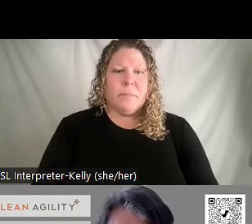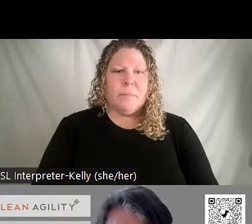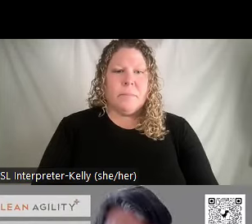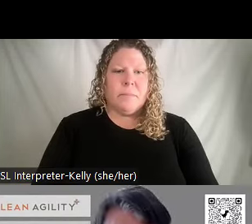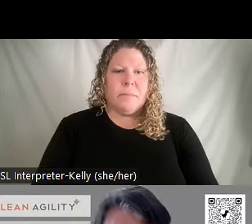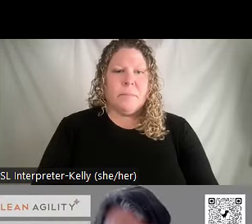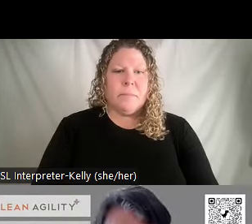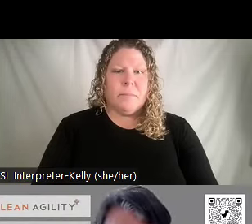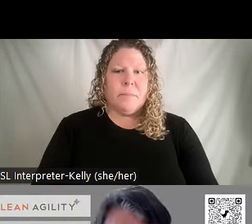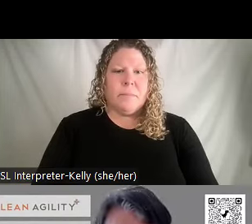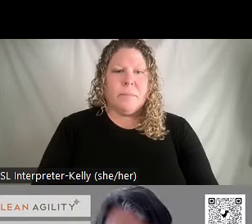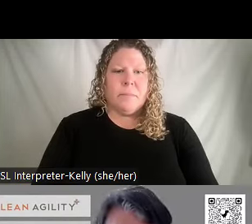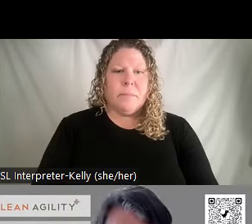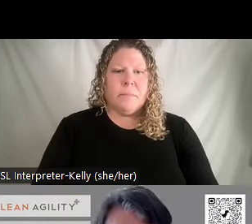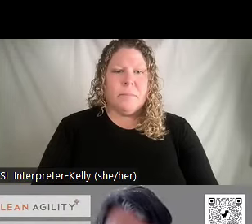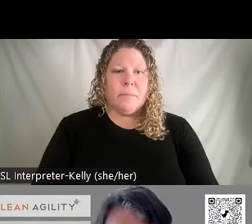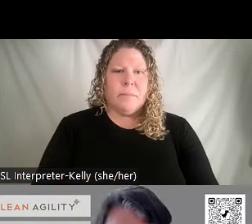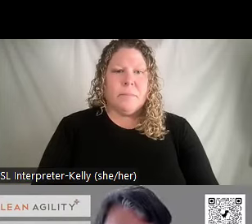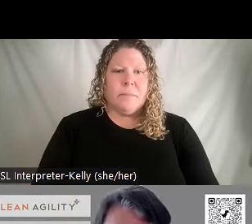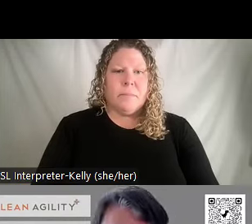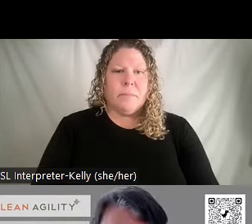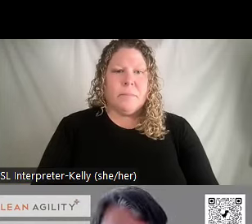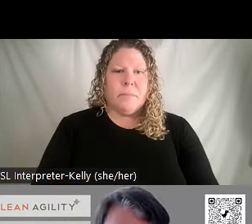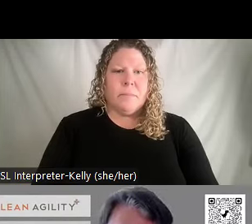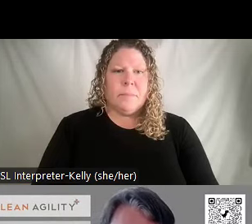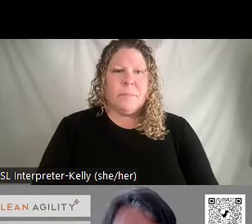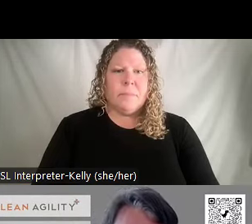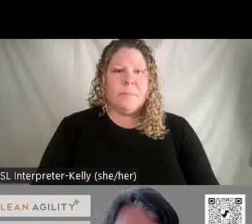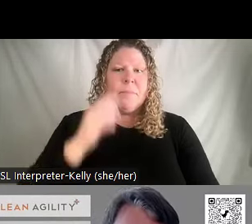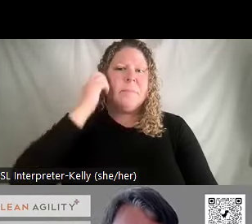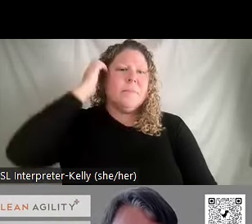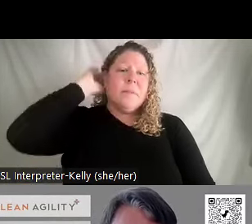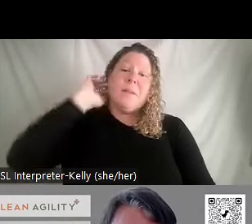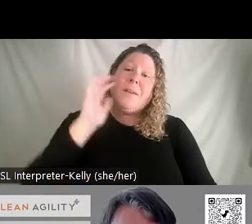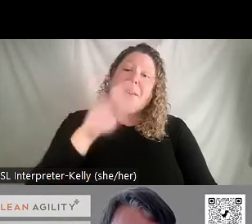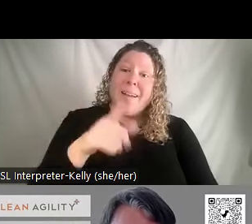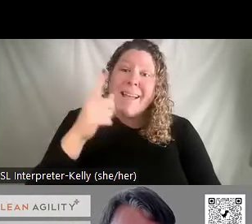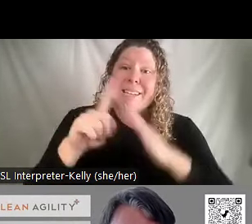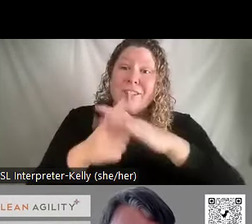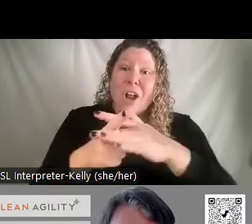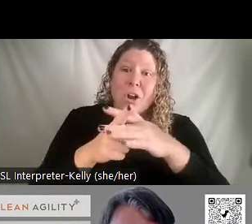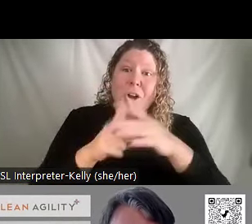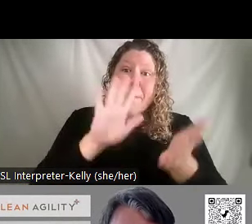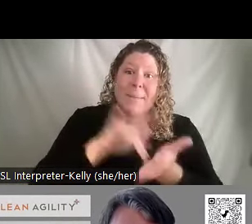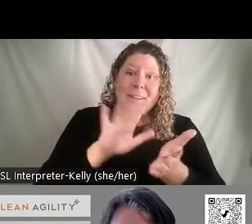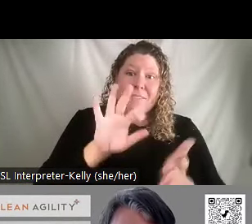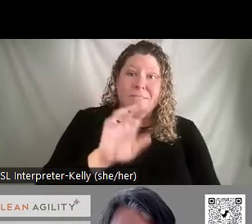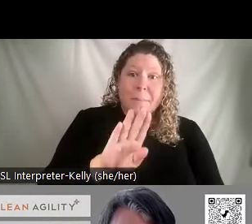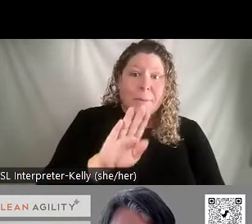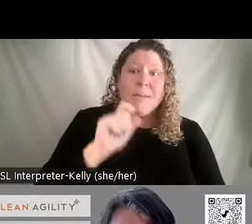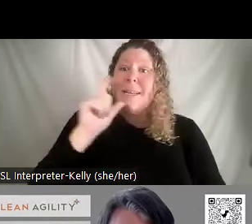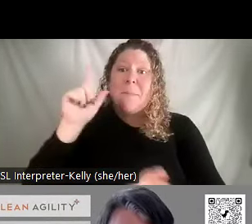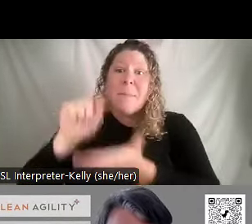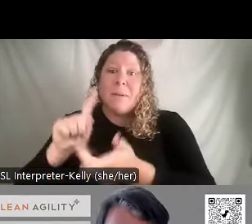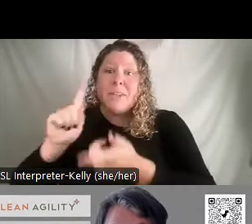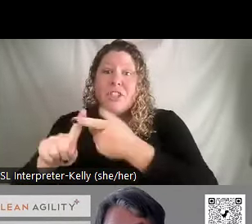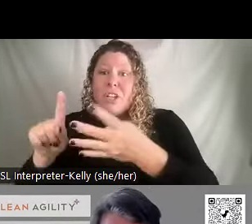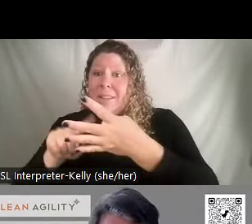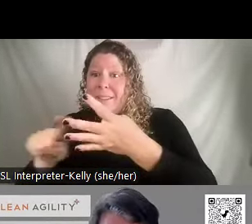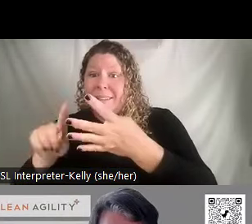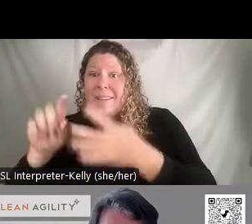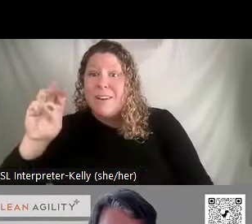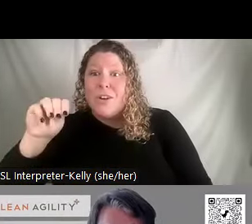All right, wait for it. They started it in mid-February and they published it in mid-November. So, and when